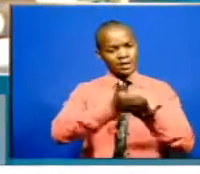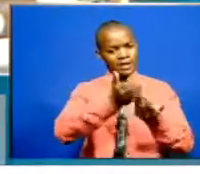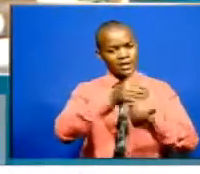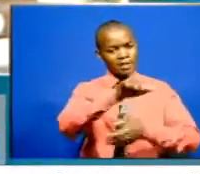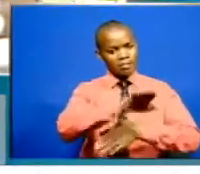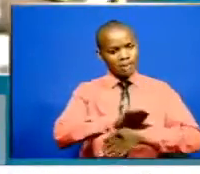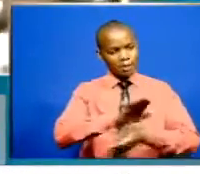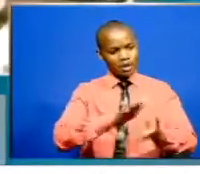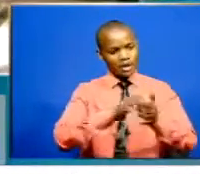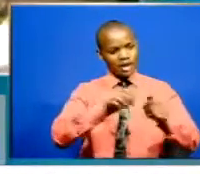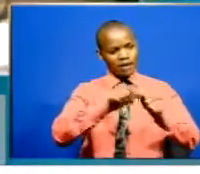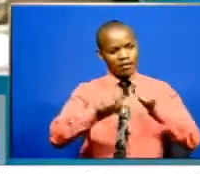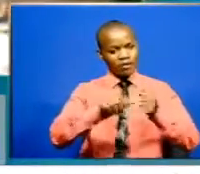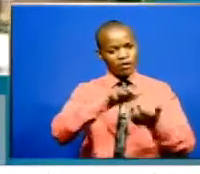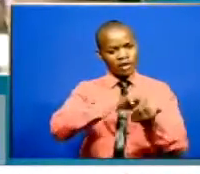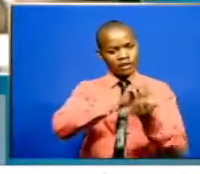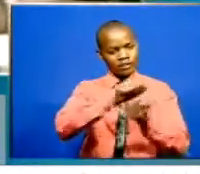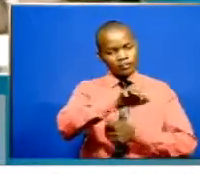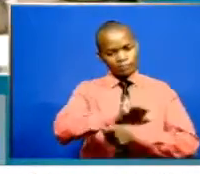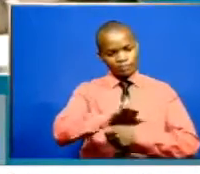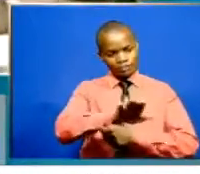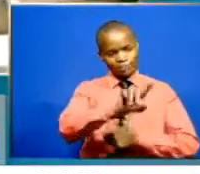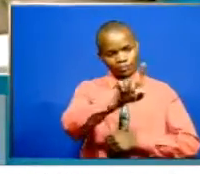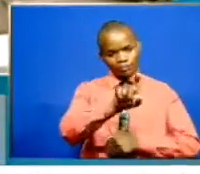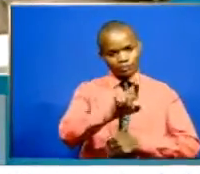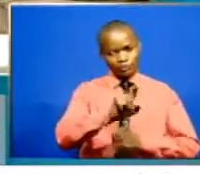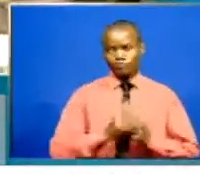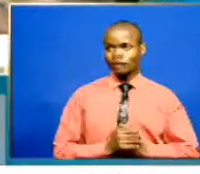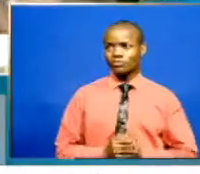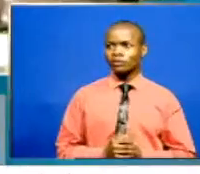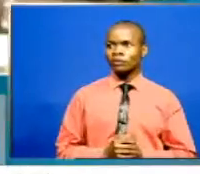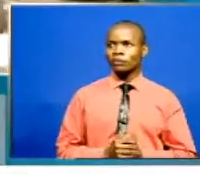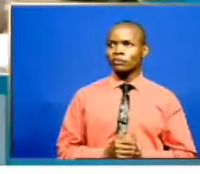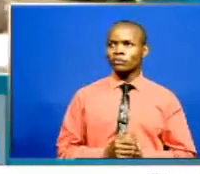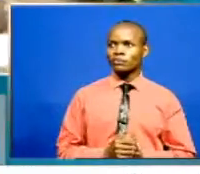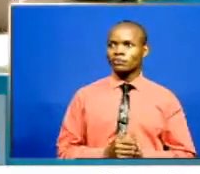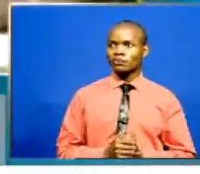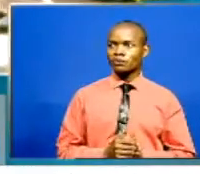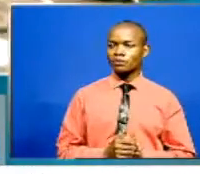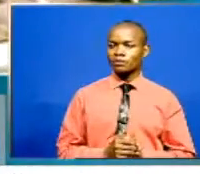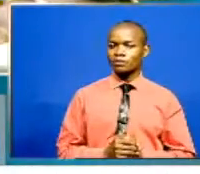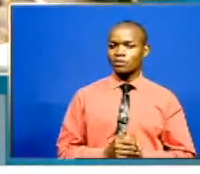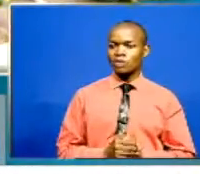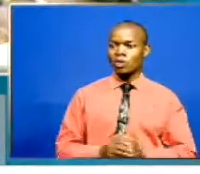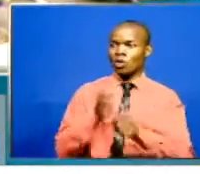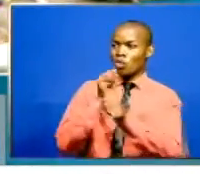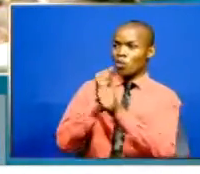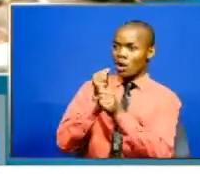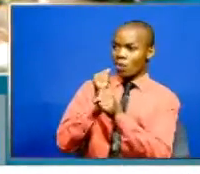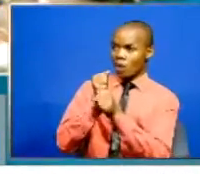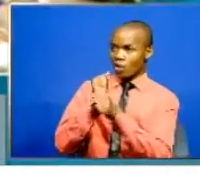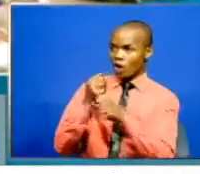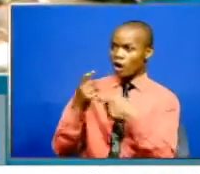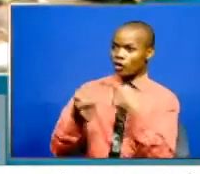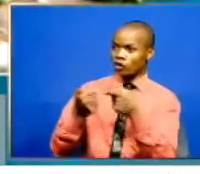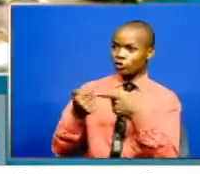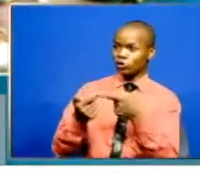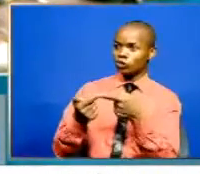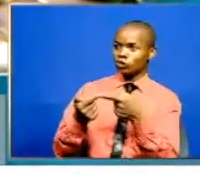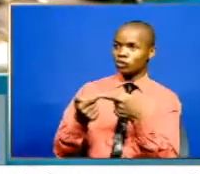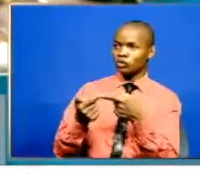avoid pollution? I don't think so. I don't think that it is watering down the effort. It's just that we